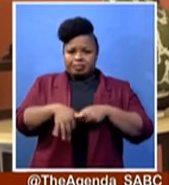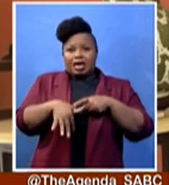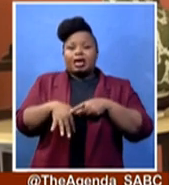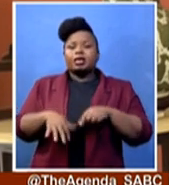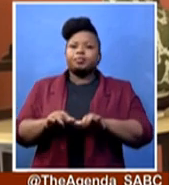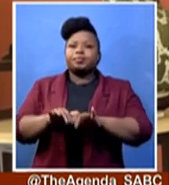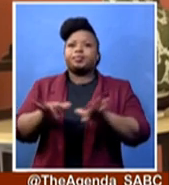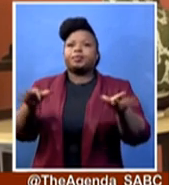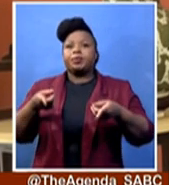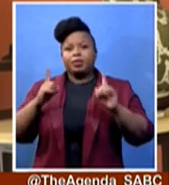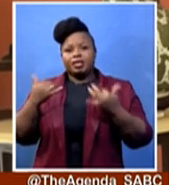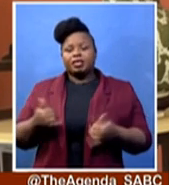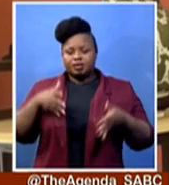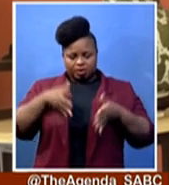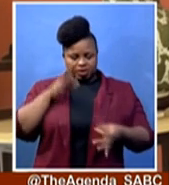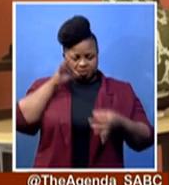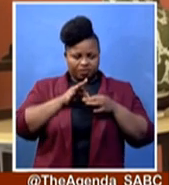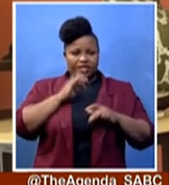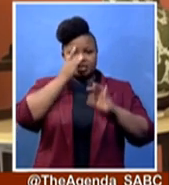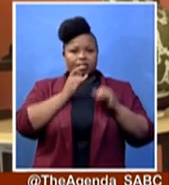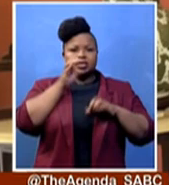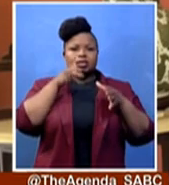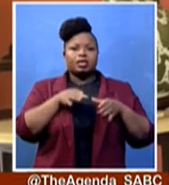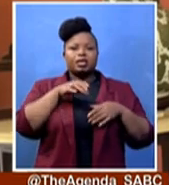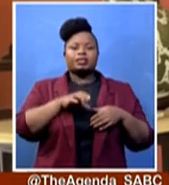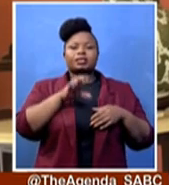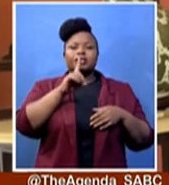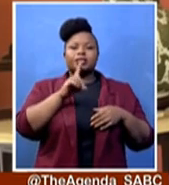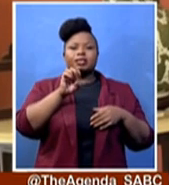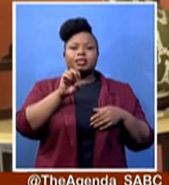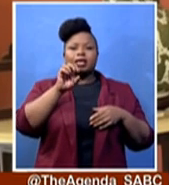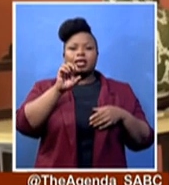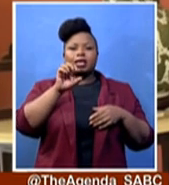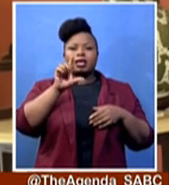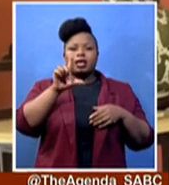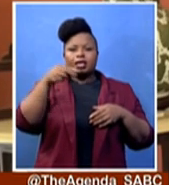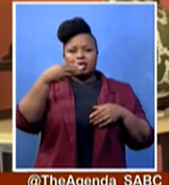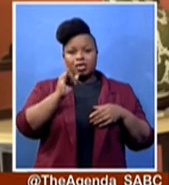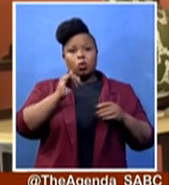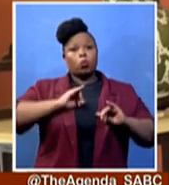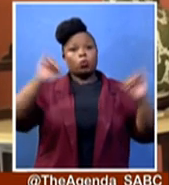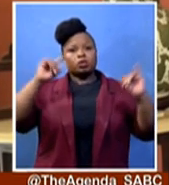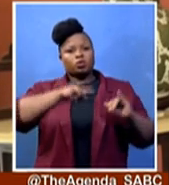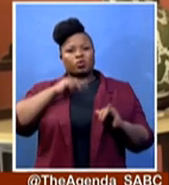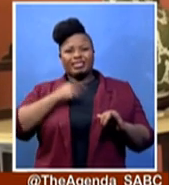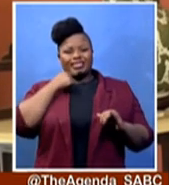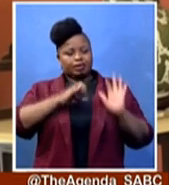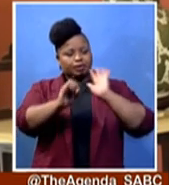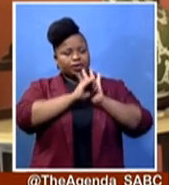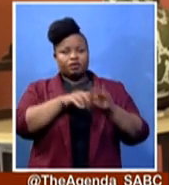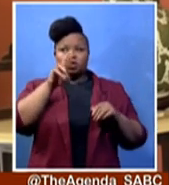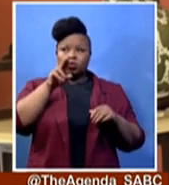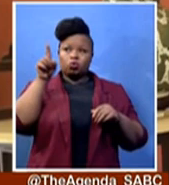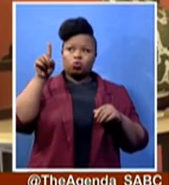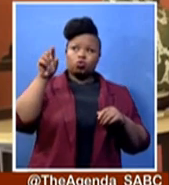the worst hit city in the country. It's the variant that was first identified in the UK that seems to be leading to this big surge